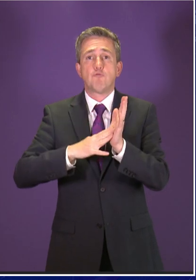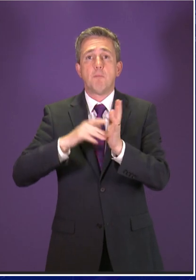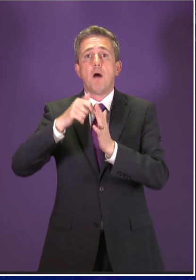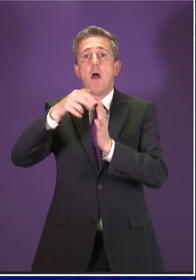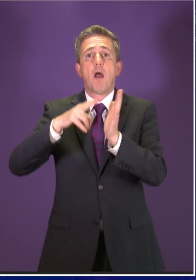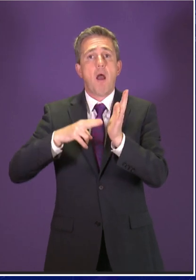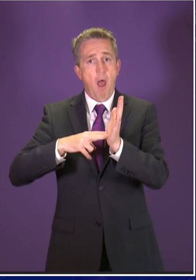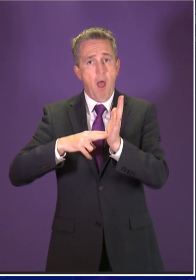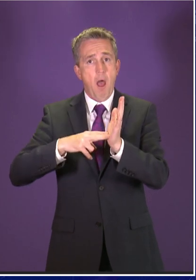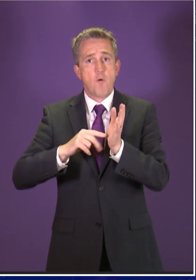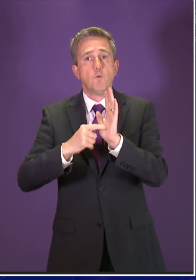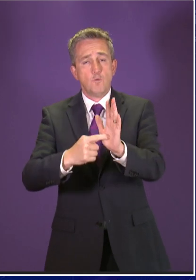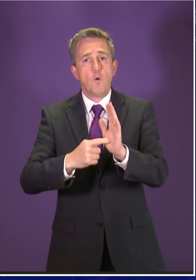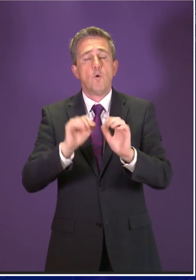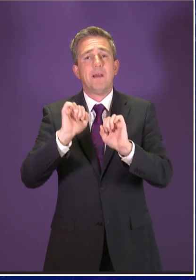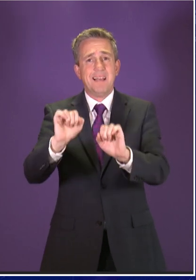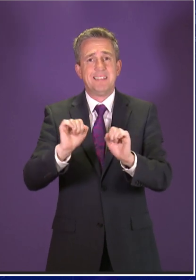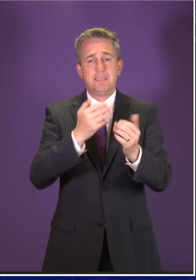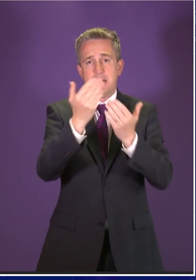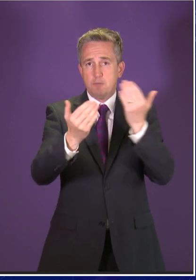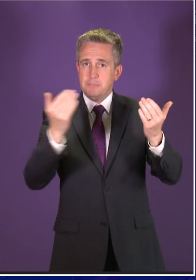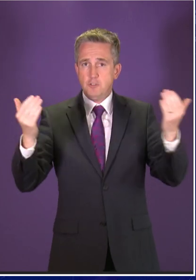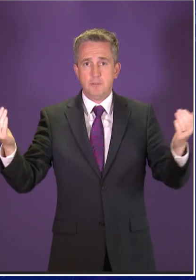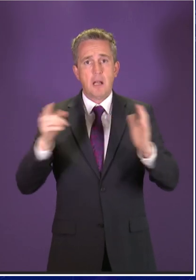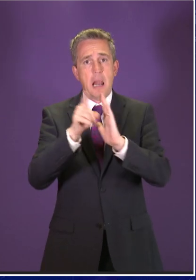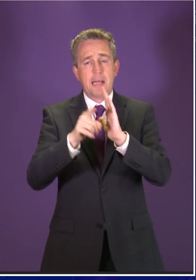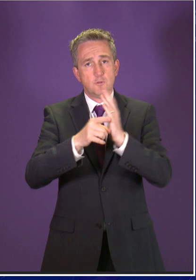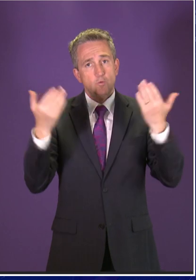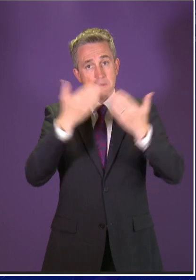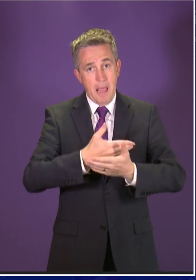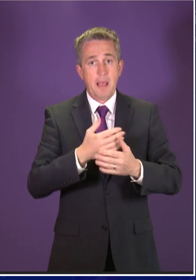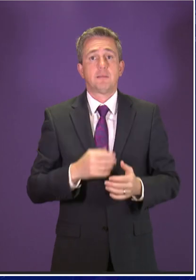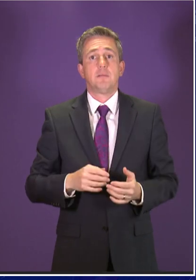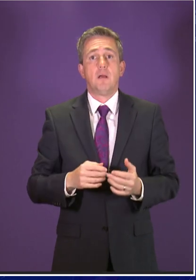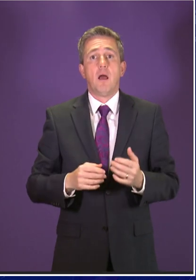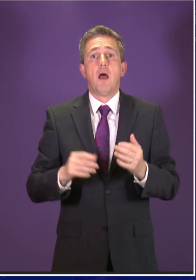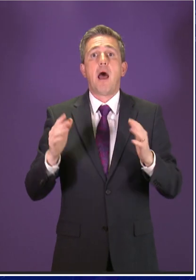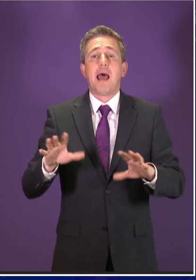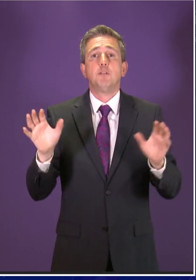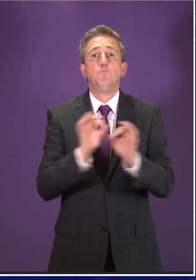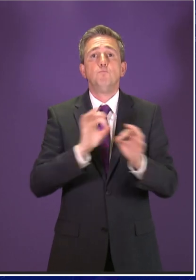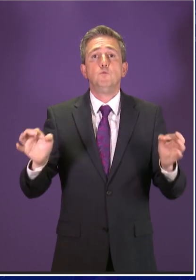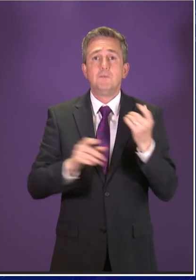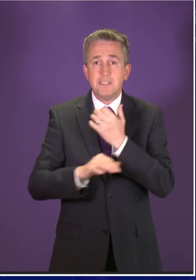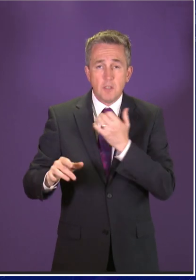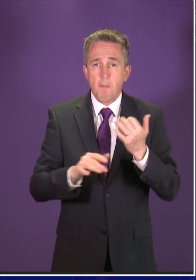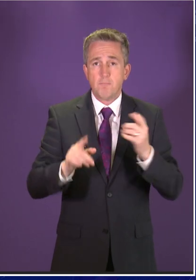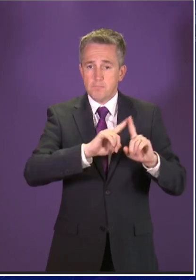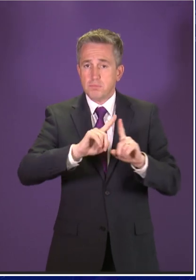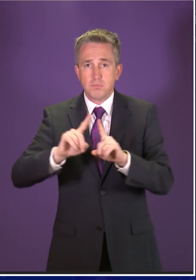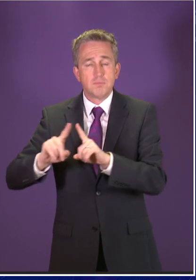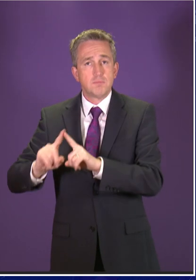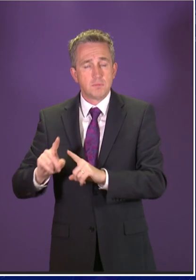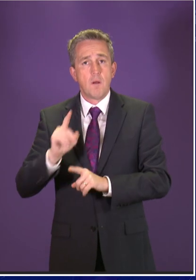on the forecourt of the Palace of Holyrood House later this evening, and from musicians Feras Charistan, Basil Rajoub and